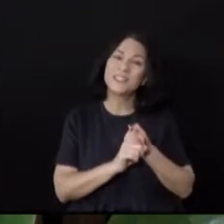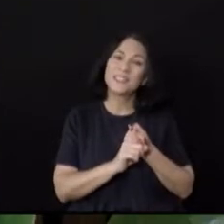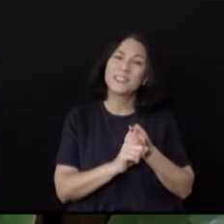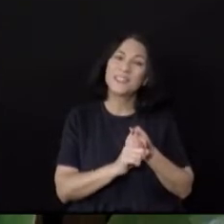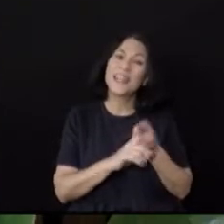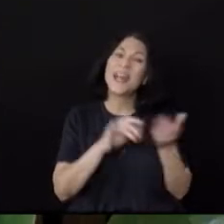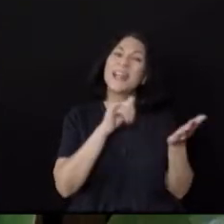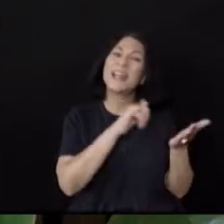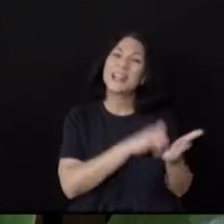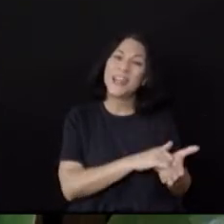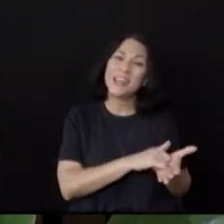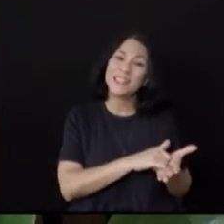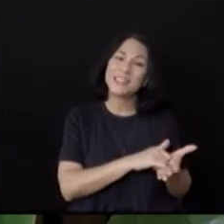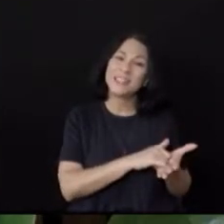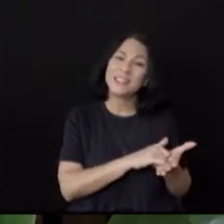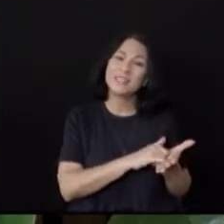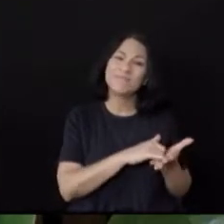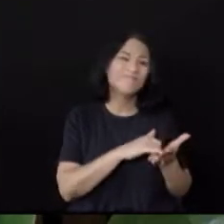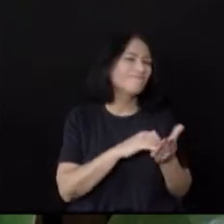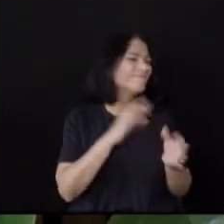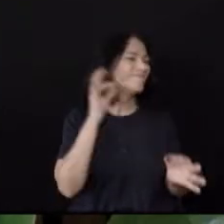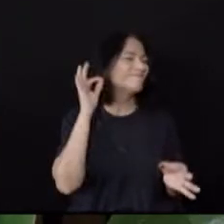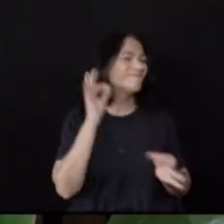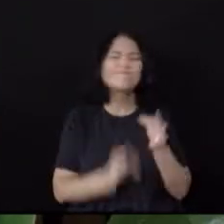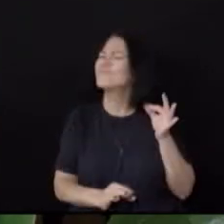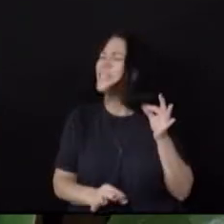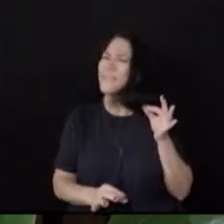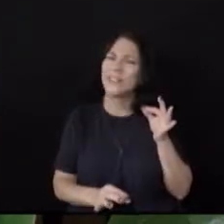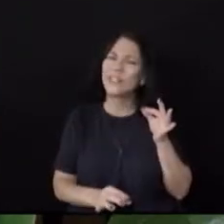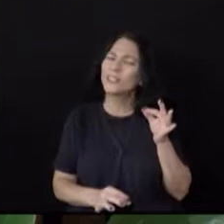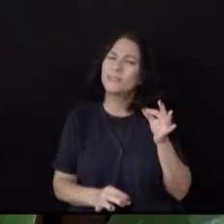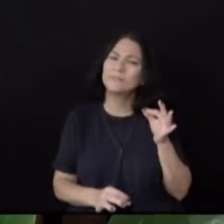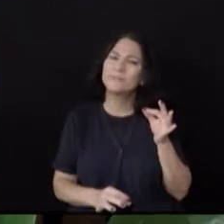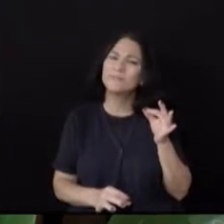now that is not fair.